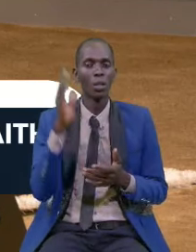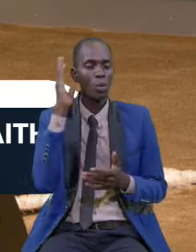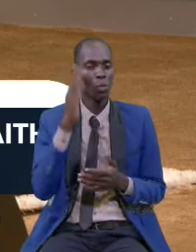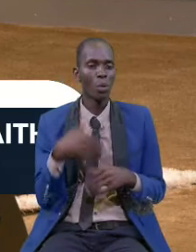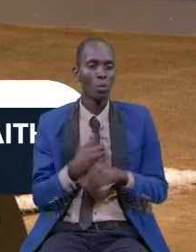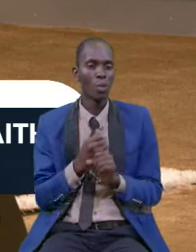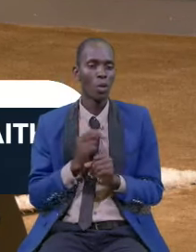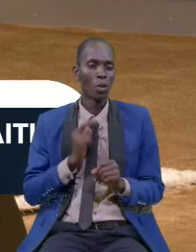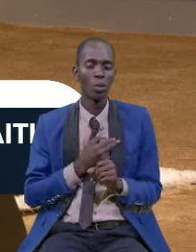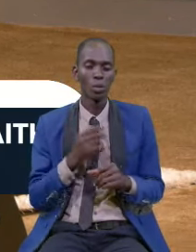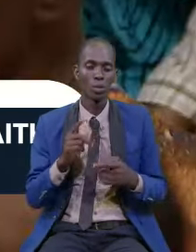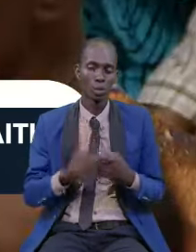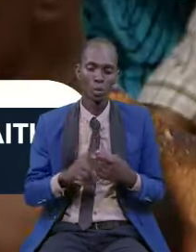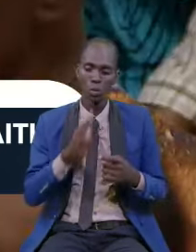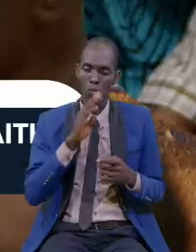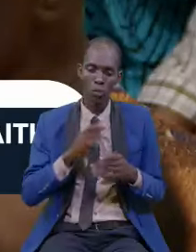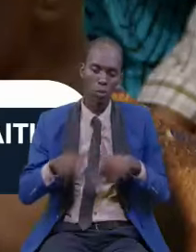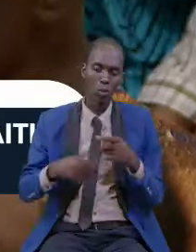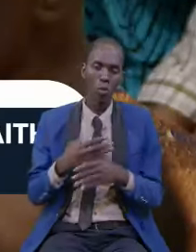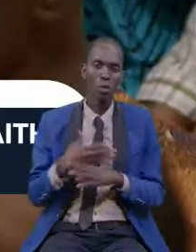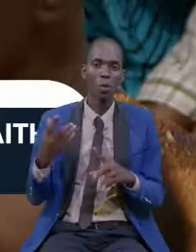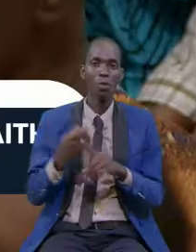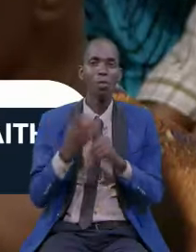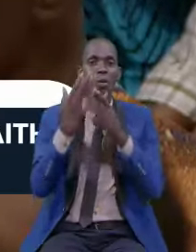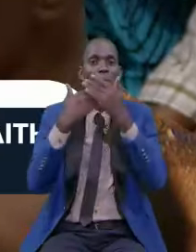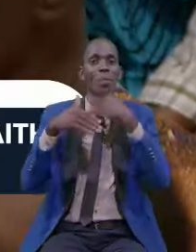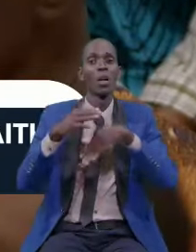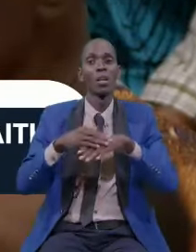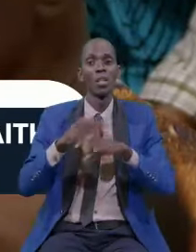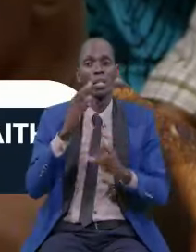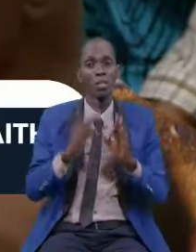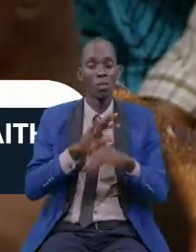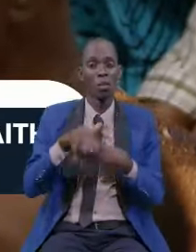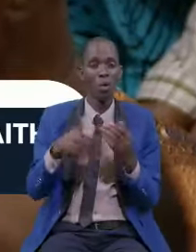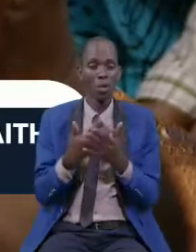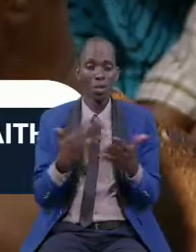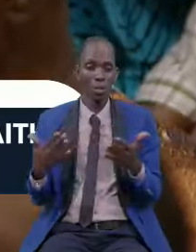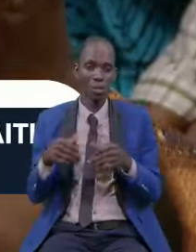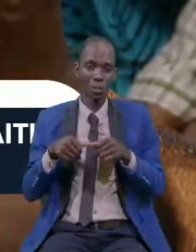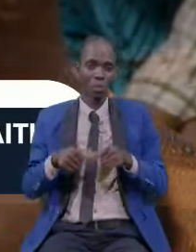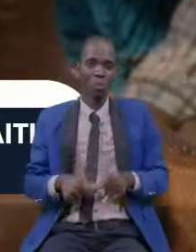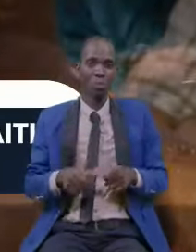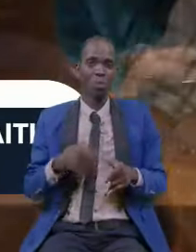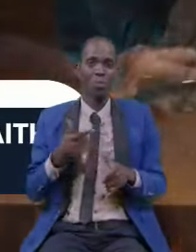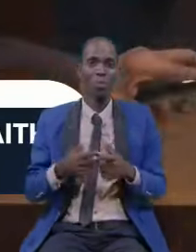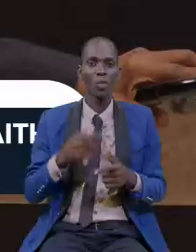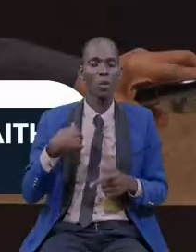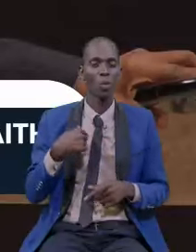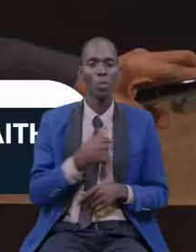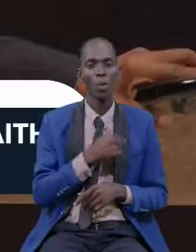If all these things abide, then we enter abundantly and we